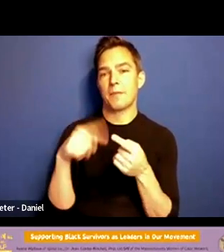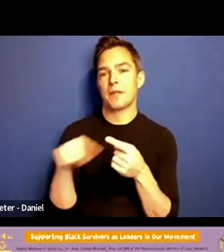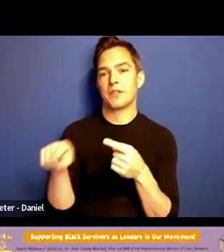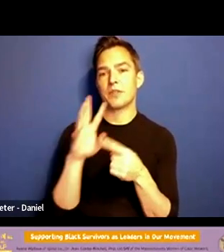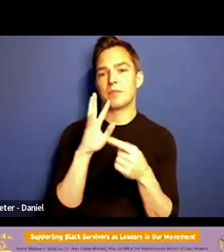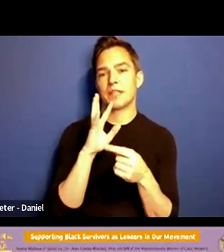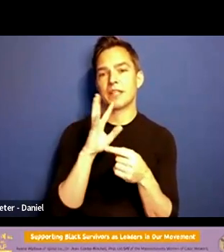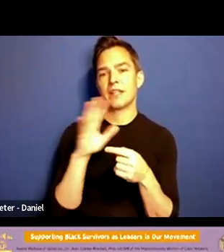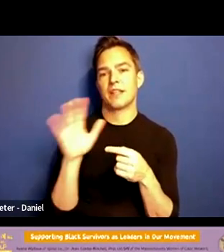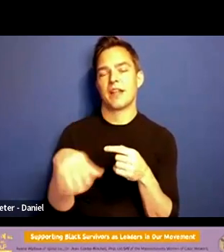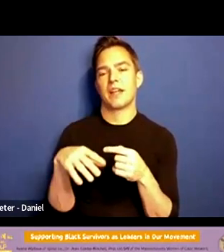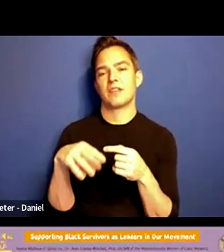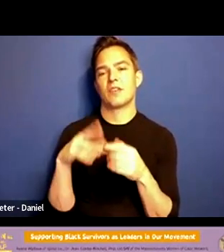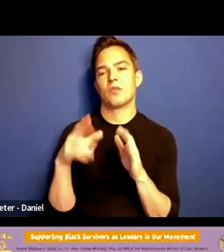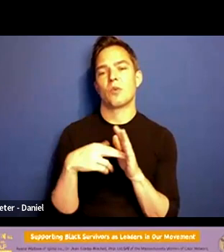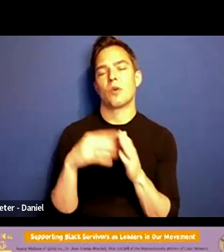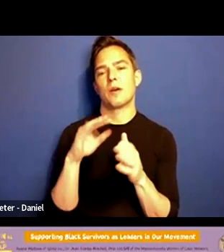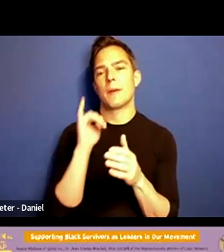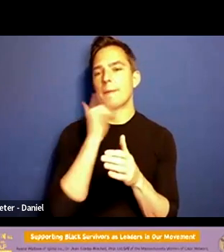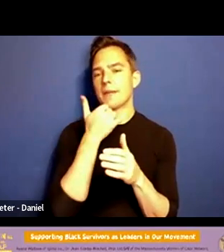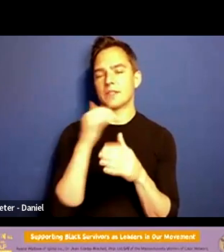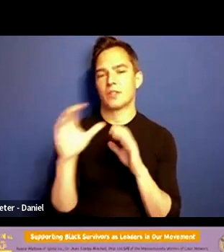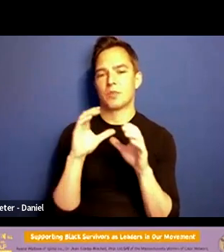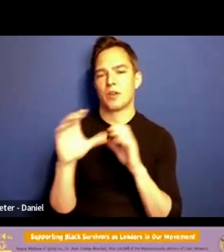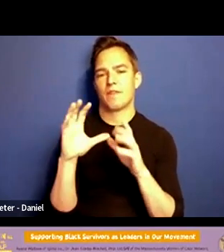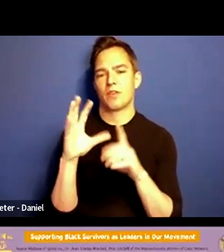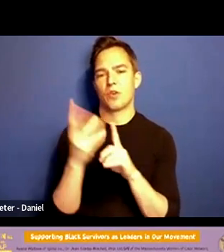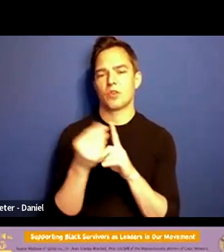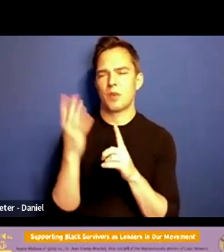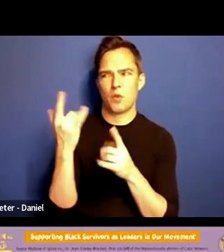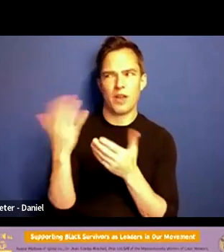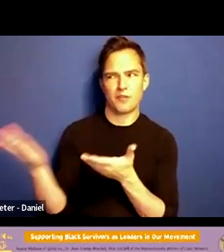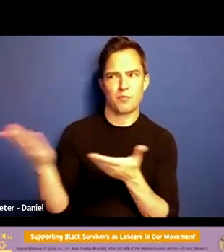real miscommunication of culture, and like why you need to bring culture in.